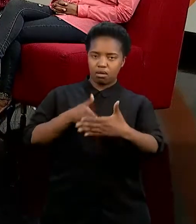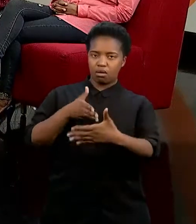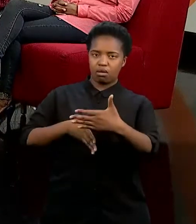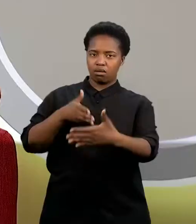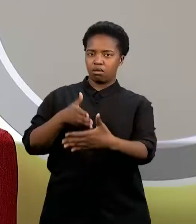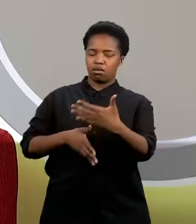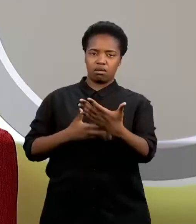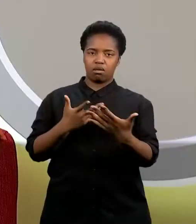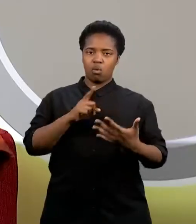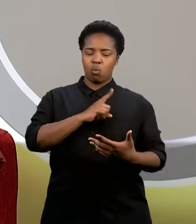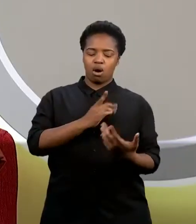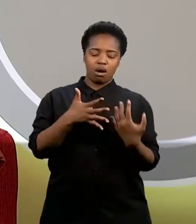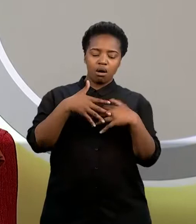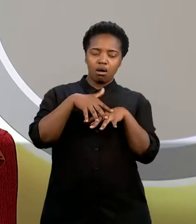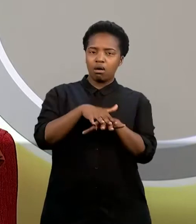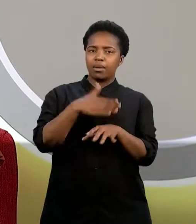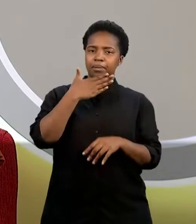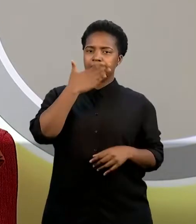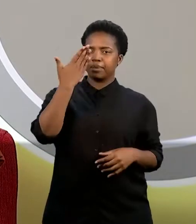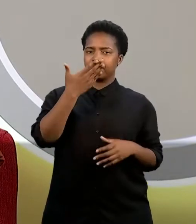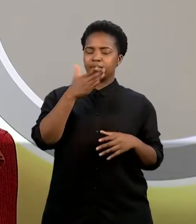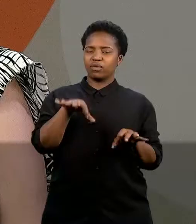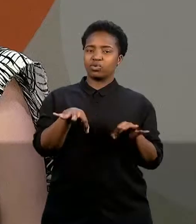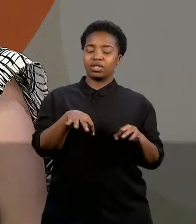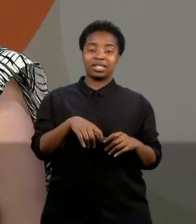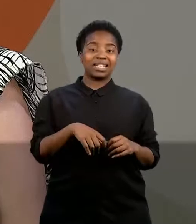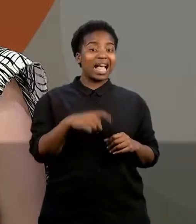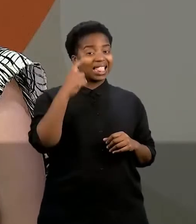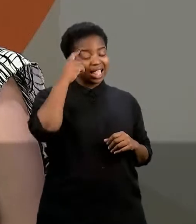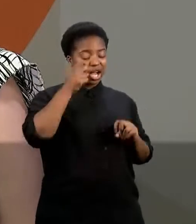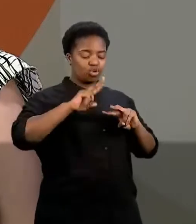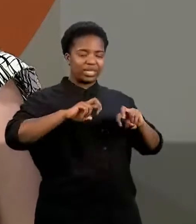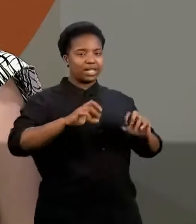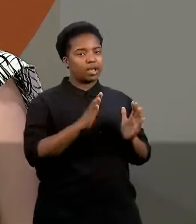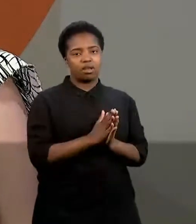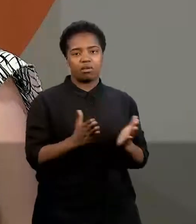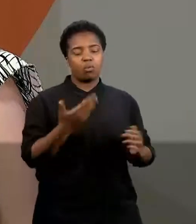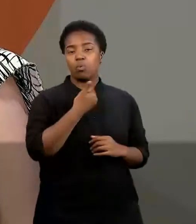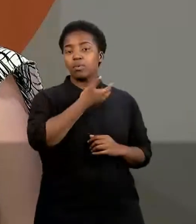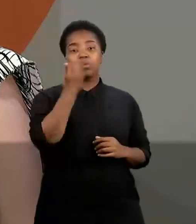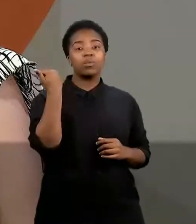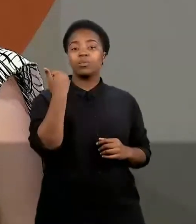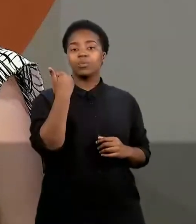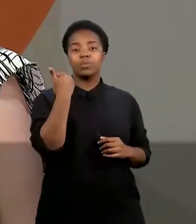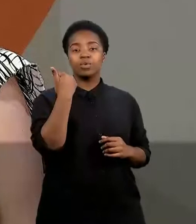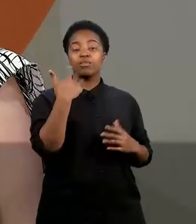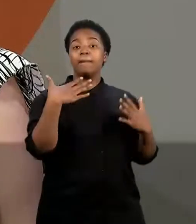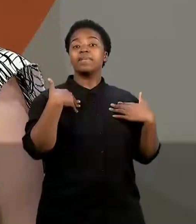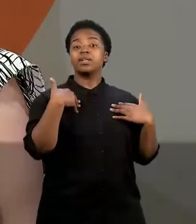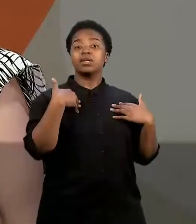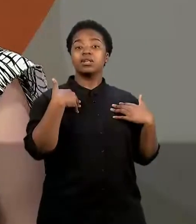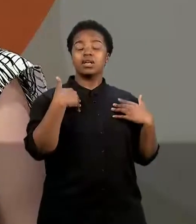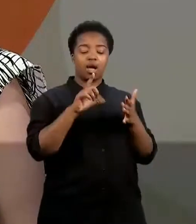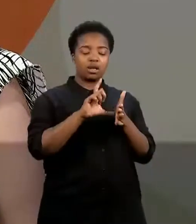it, the inclusivity of fashion? I think a big part of that is research. Like, we don't know. I mean, for me, I